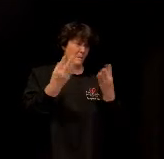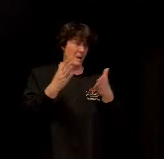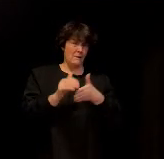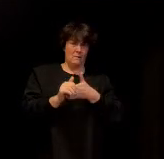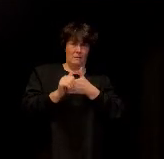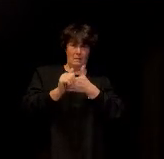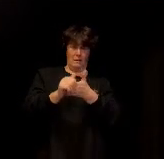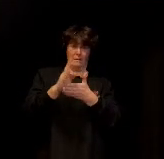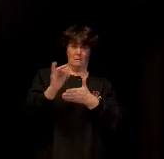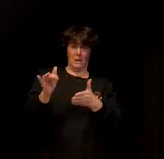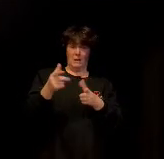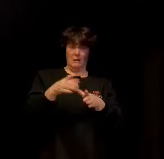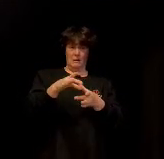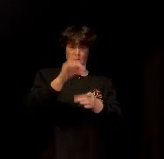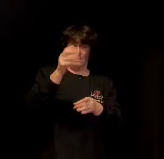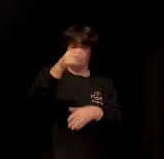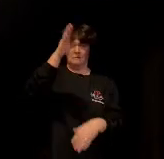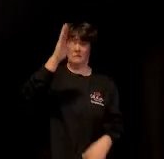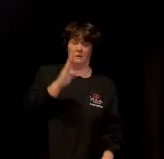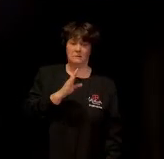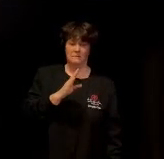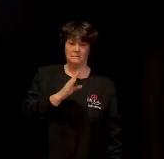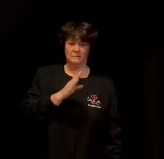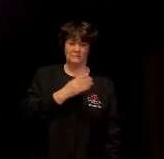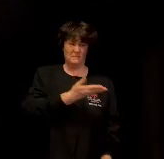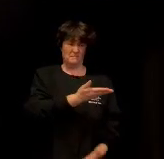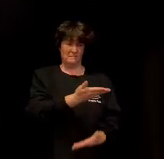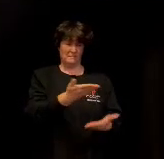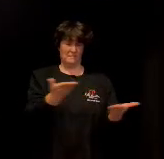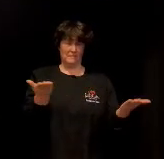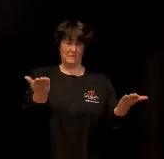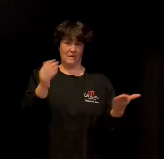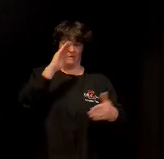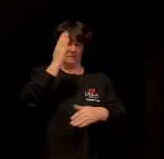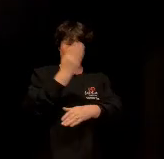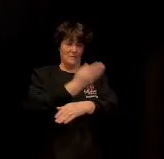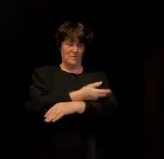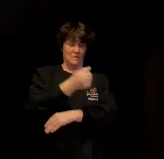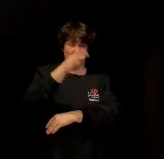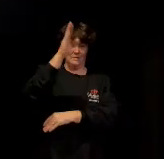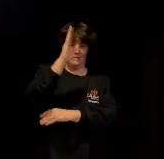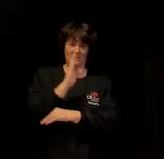led by the Spirit of God, they are the sons of God.